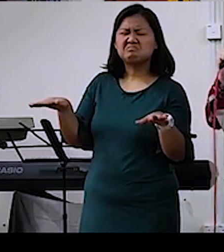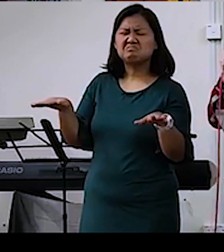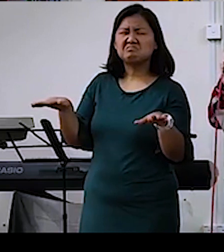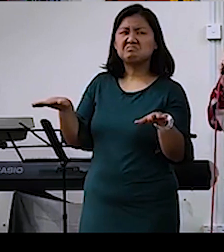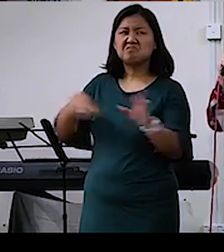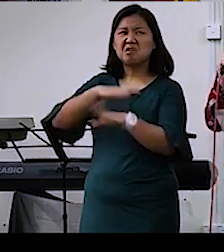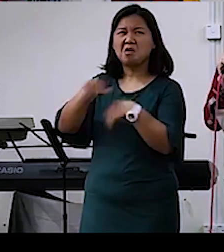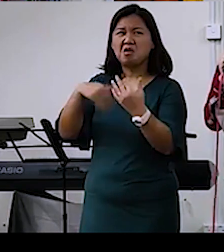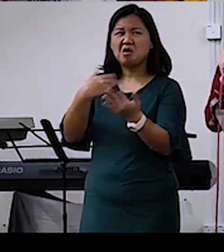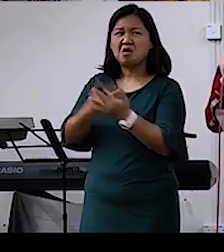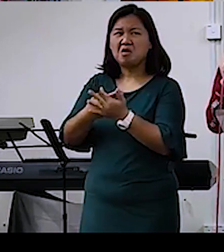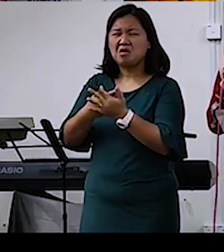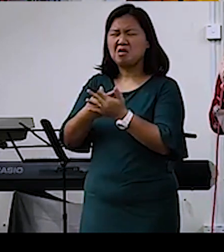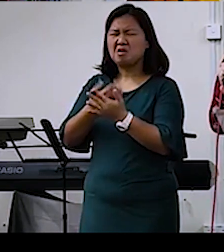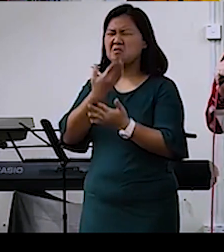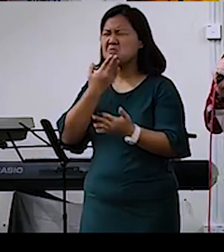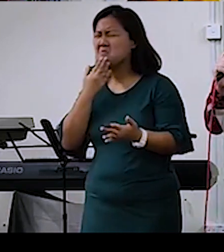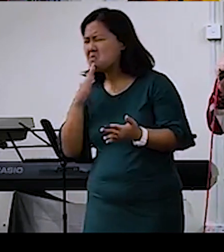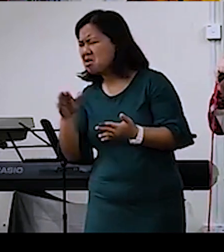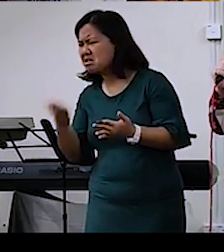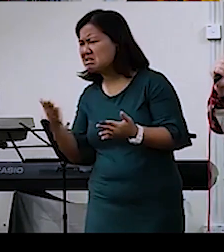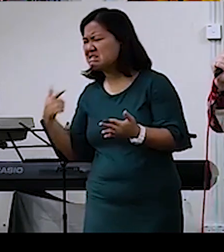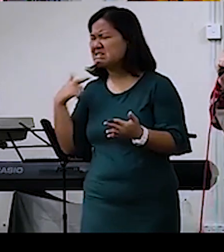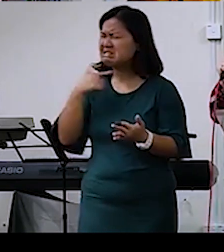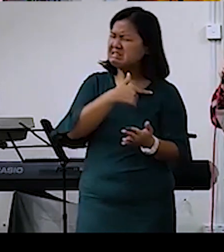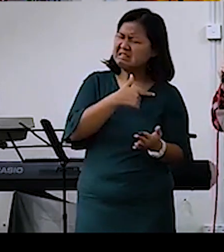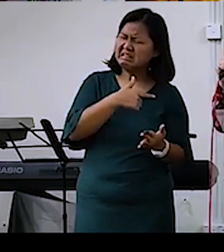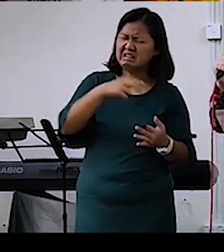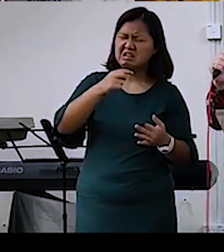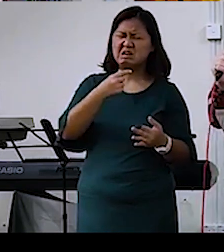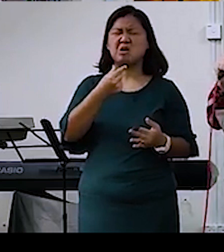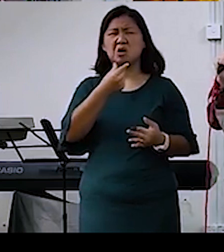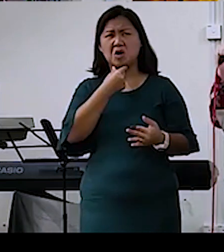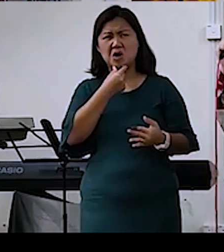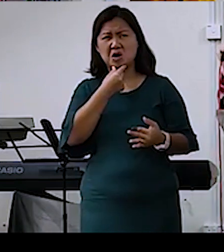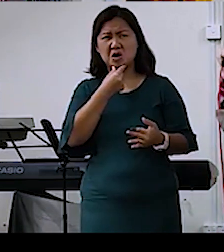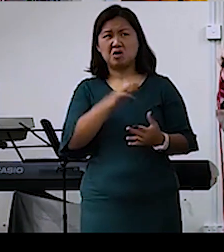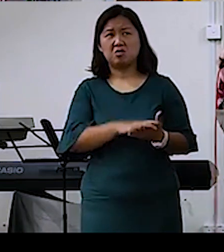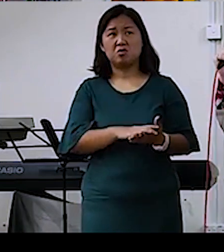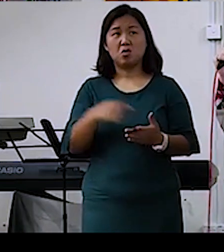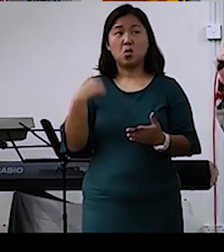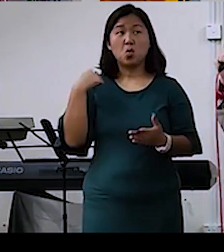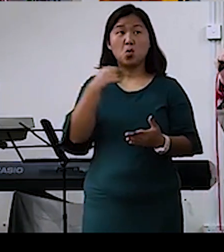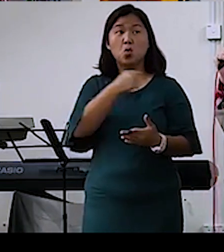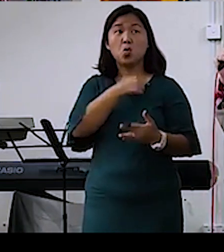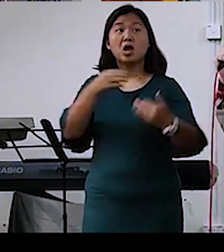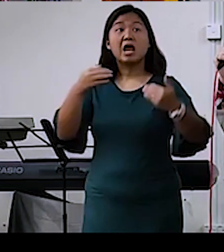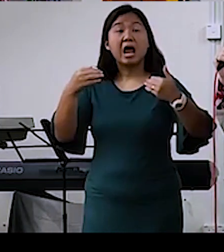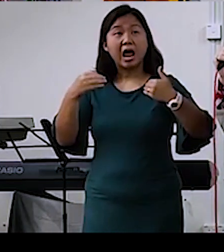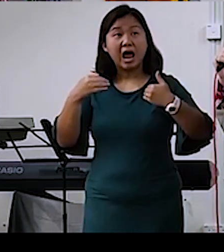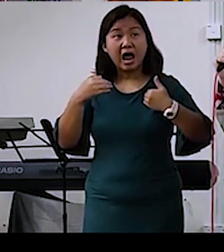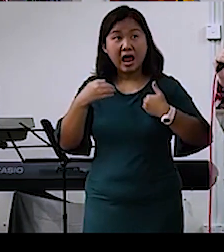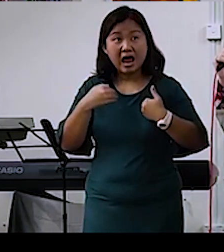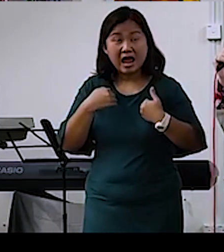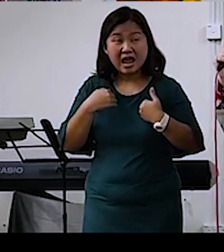lust, homosexuality, pride, cheating people. Everything. This is not this. We've got to renounce this. But we have renounced the hidden